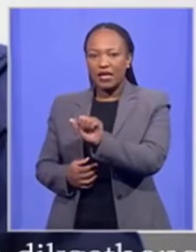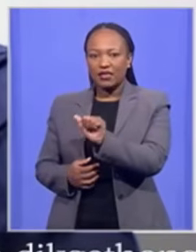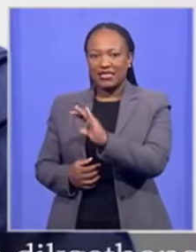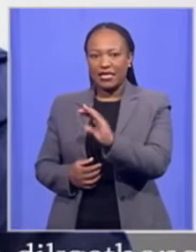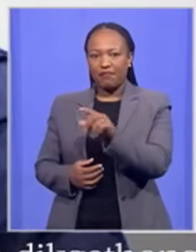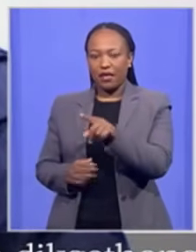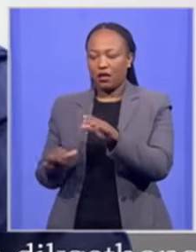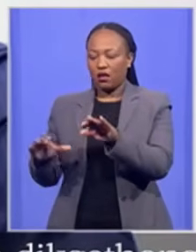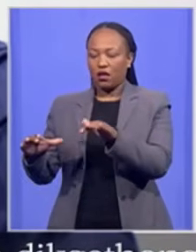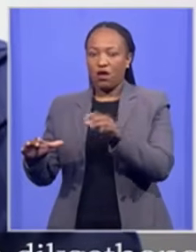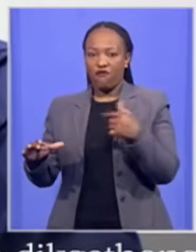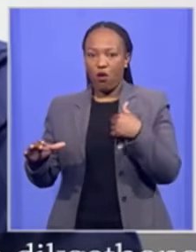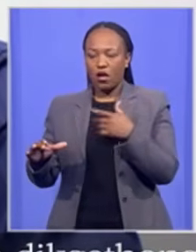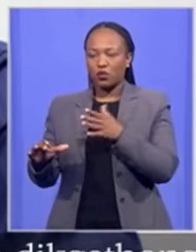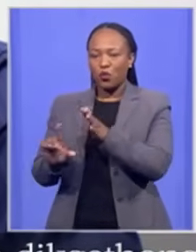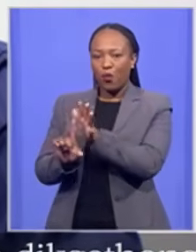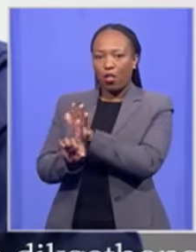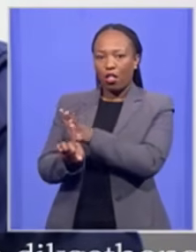Communist Party